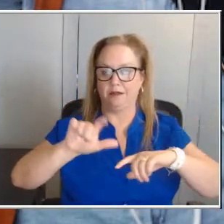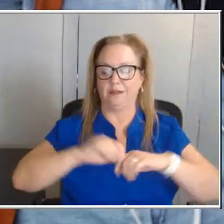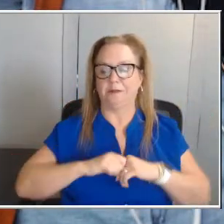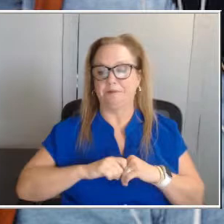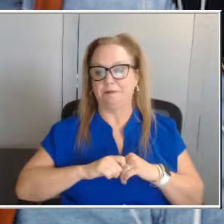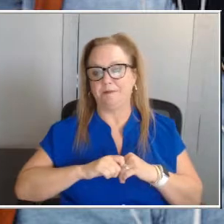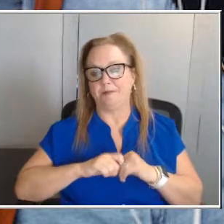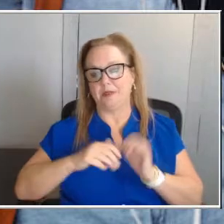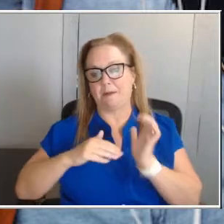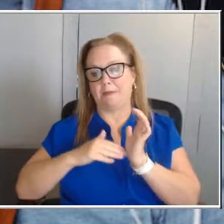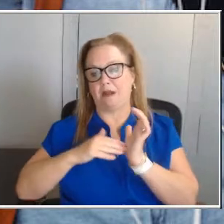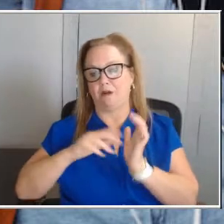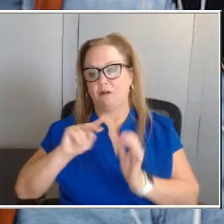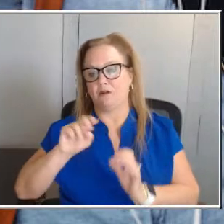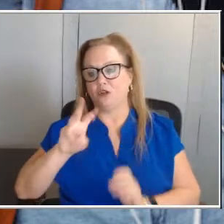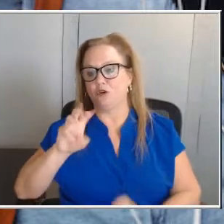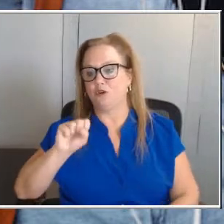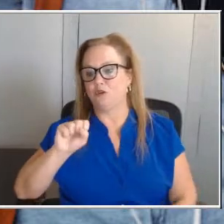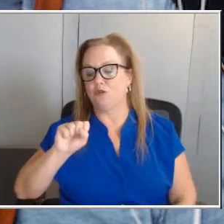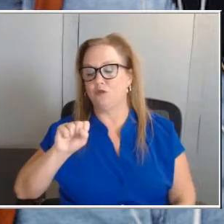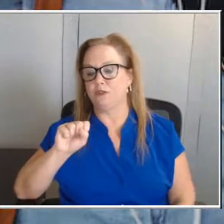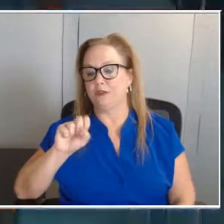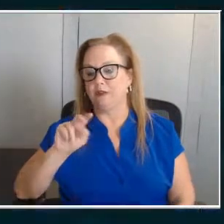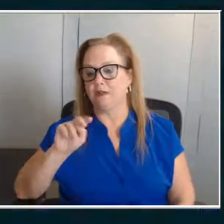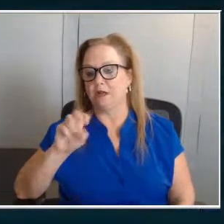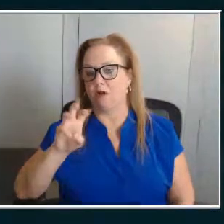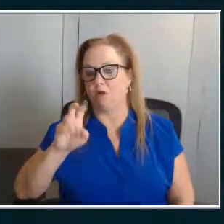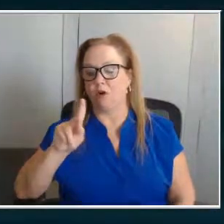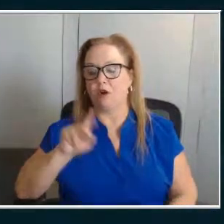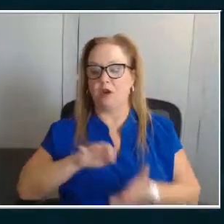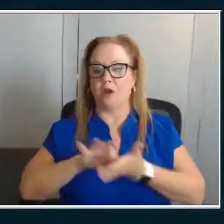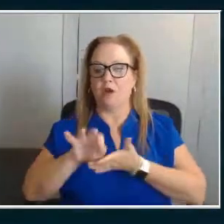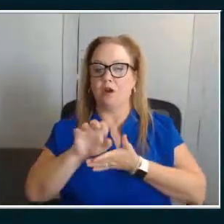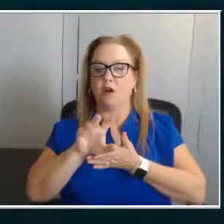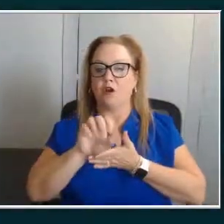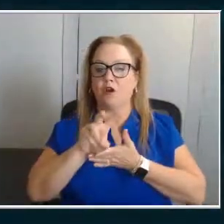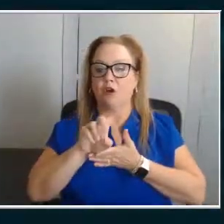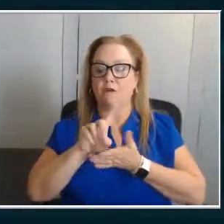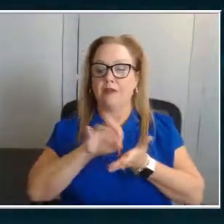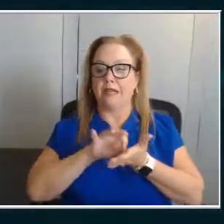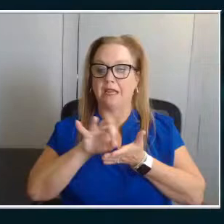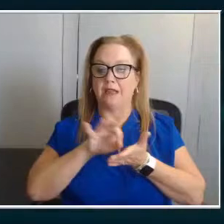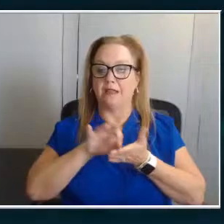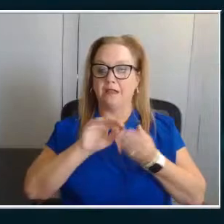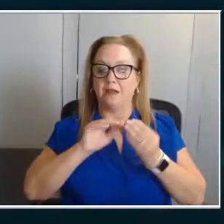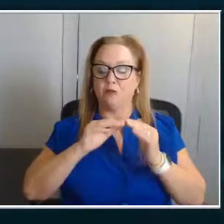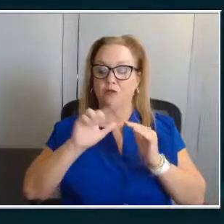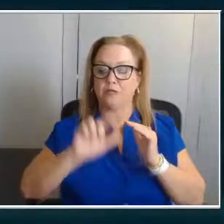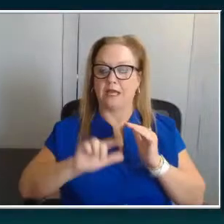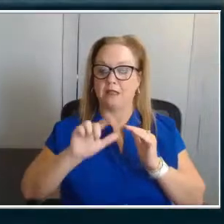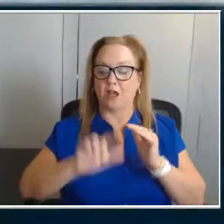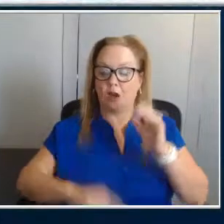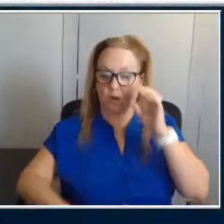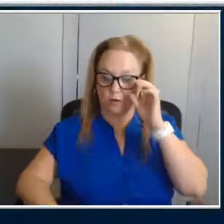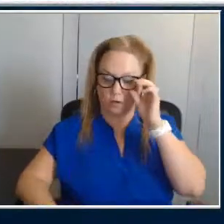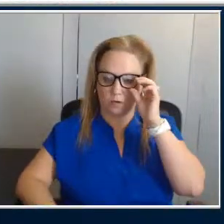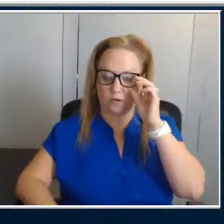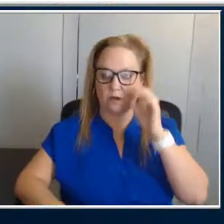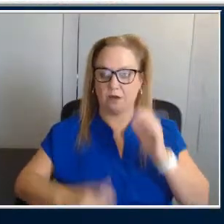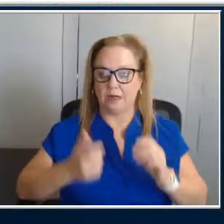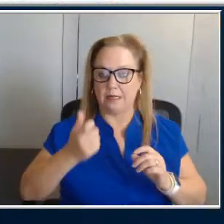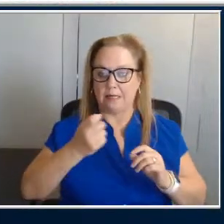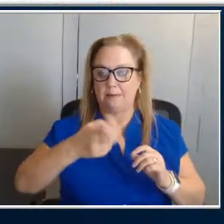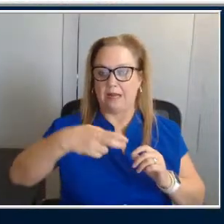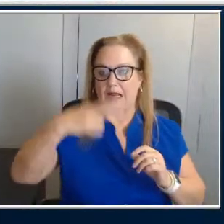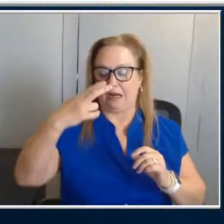Medical News Network. Let's first of all check our COVID count. Doc Hawk, the numbers are still staying pretty low. They are pretty low, a little bit higher than